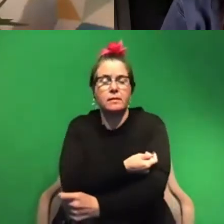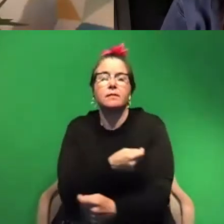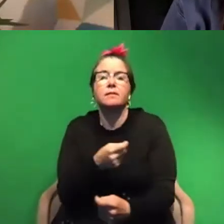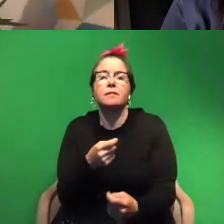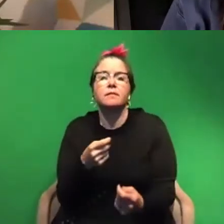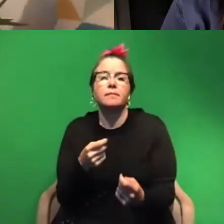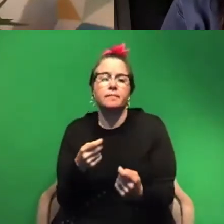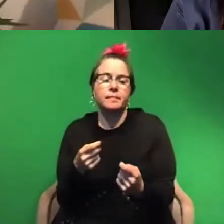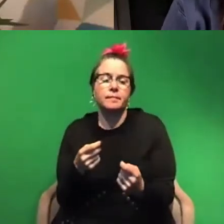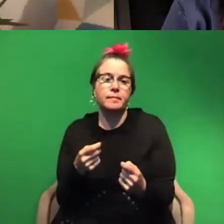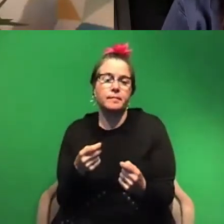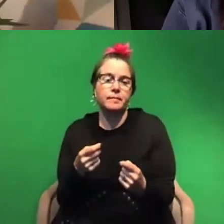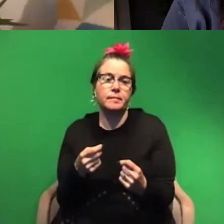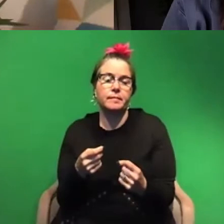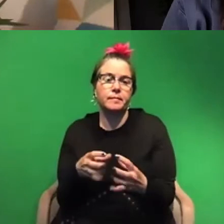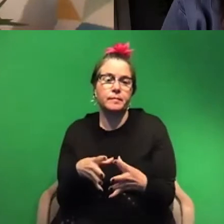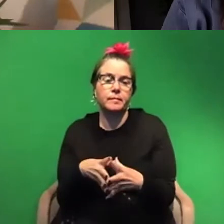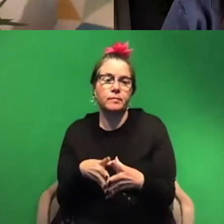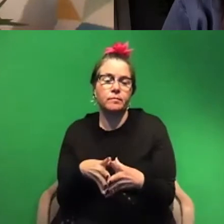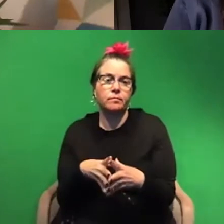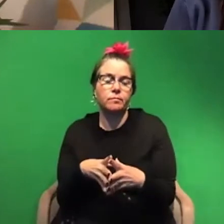shots for,